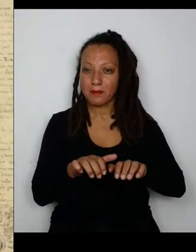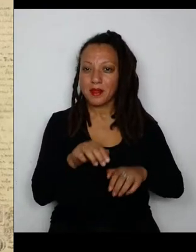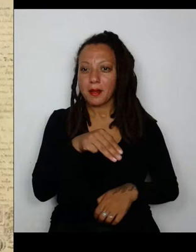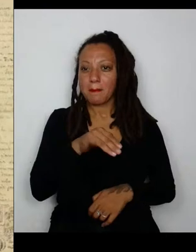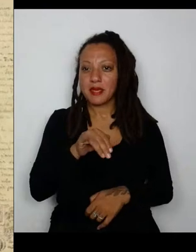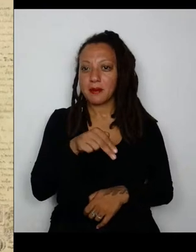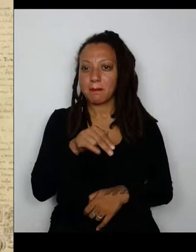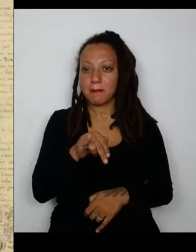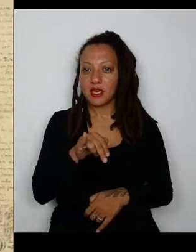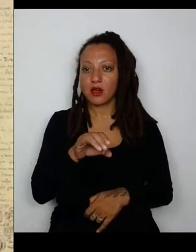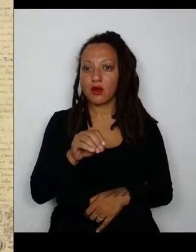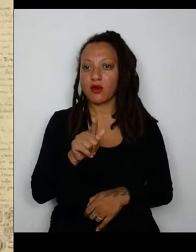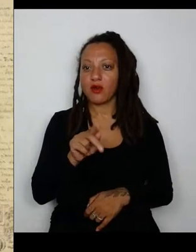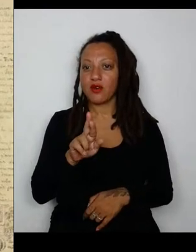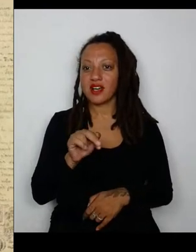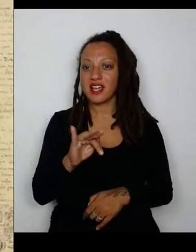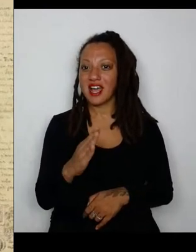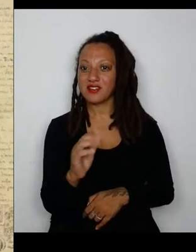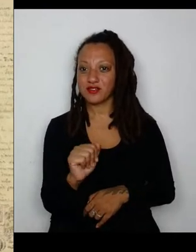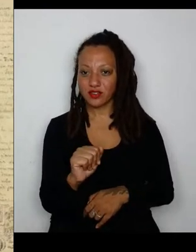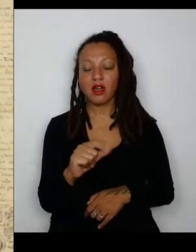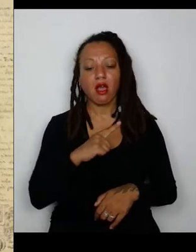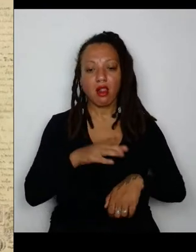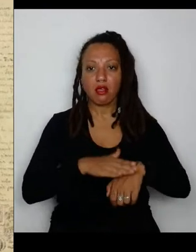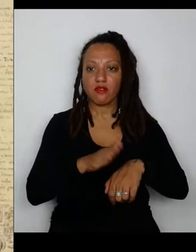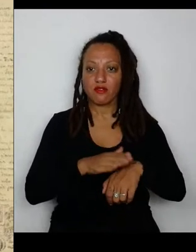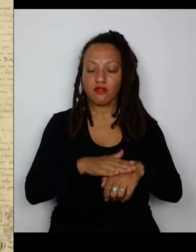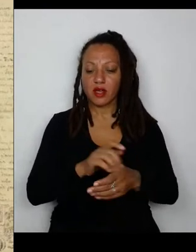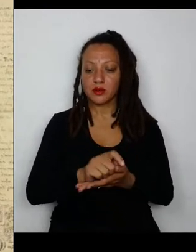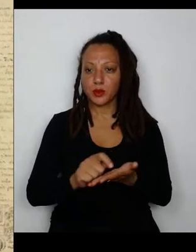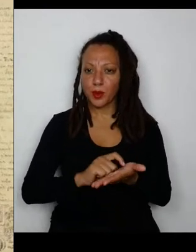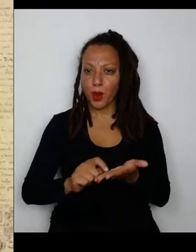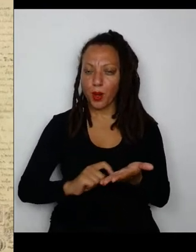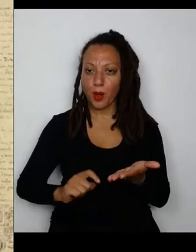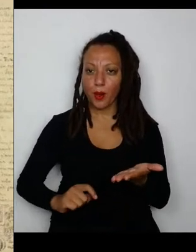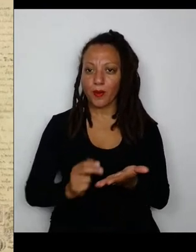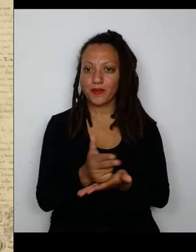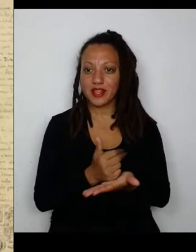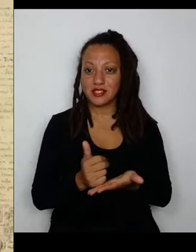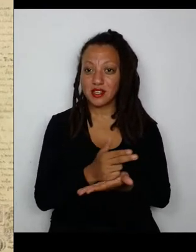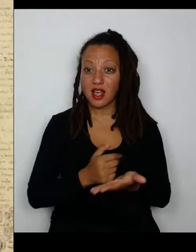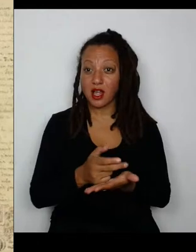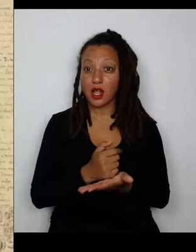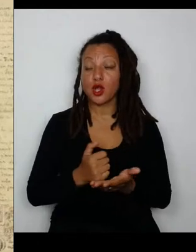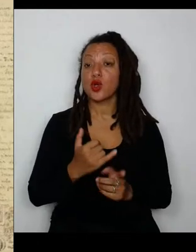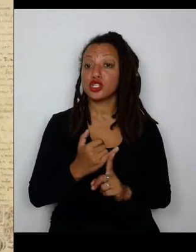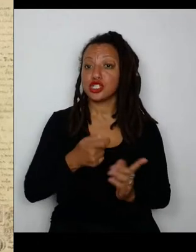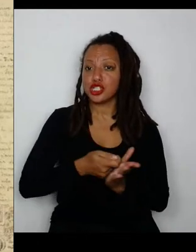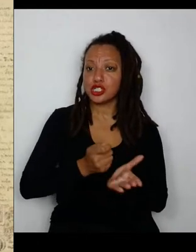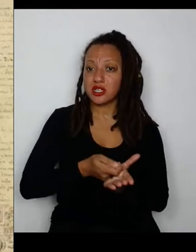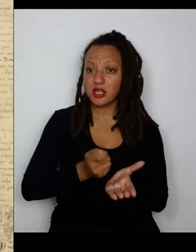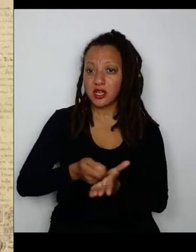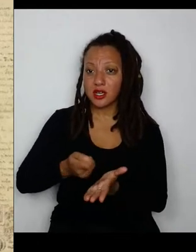subsequently printing woodcut designs onto the sheets to form the journal's decorative mastheads